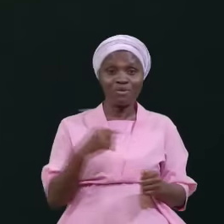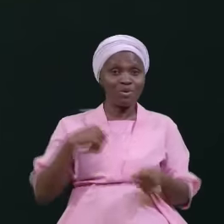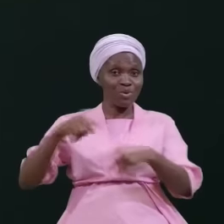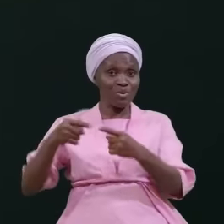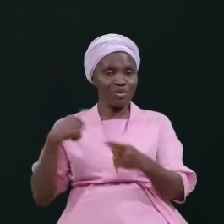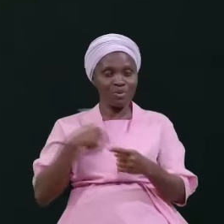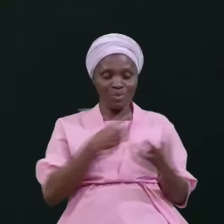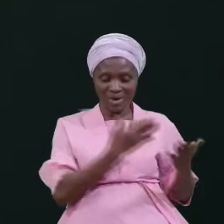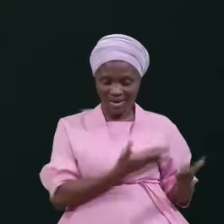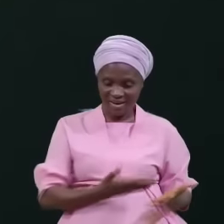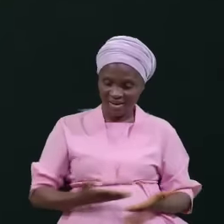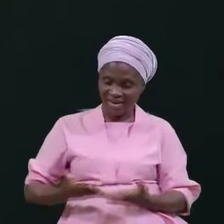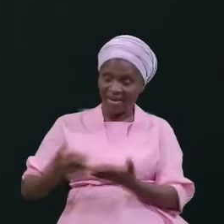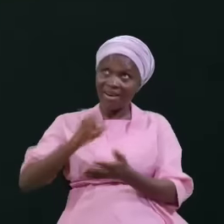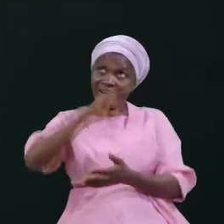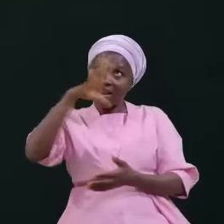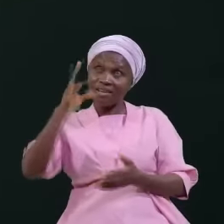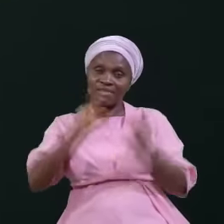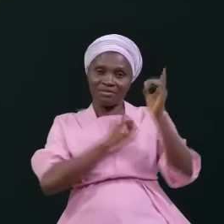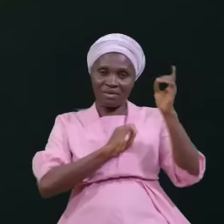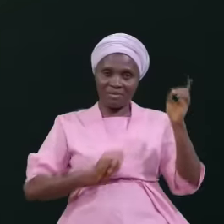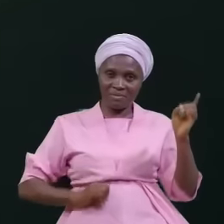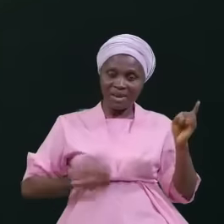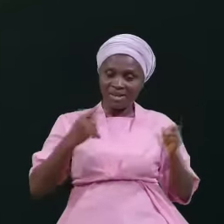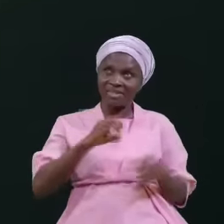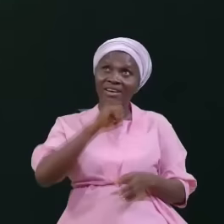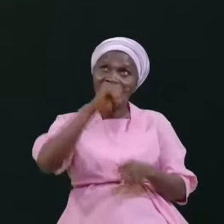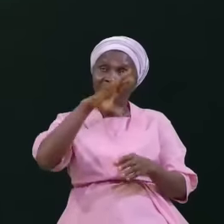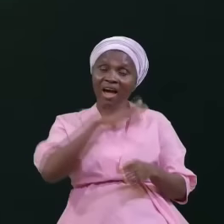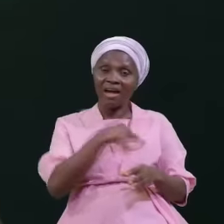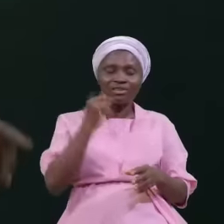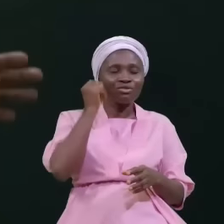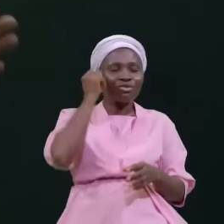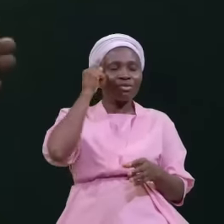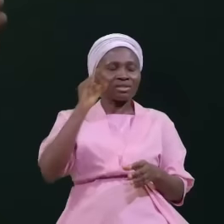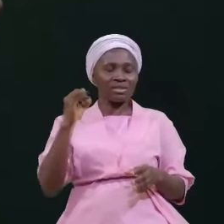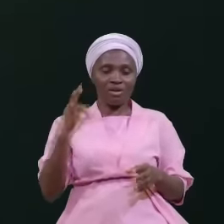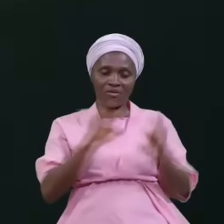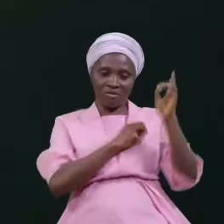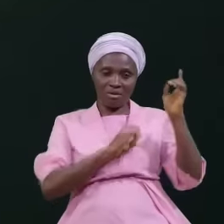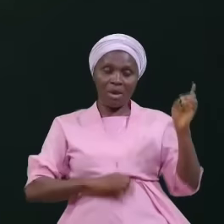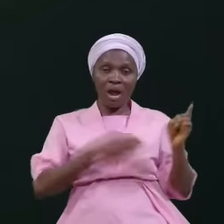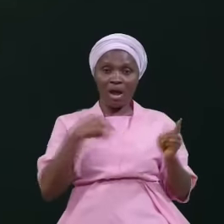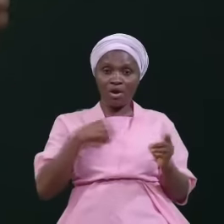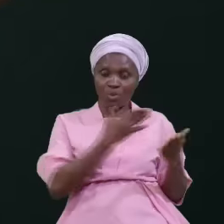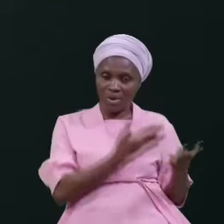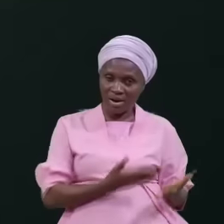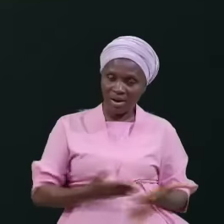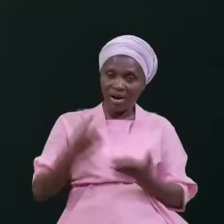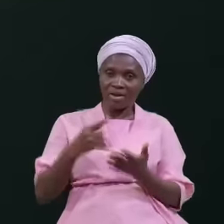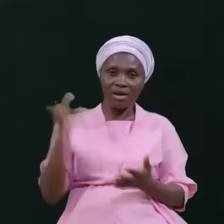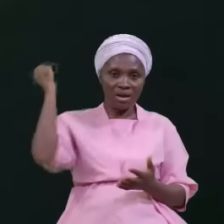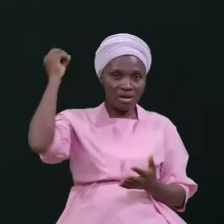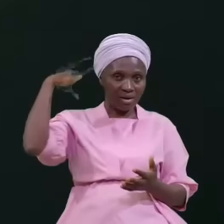of Emmanuel, the enlightenment of Emmanuel. And we carry the grace, the